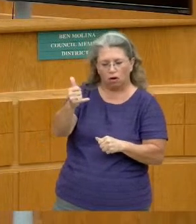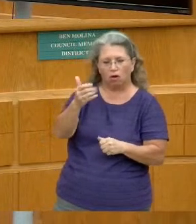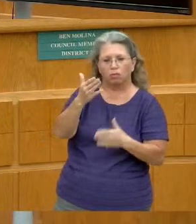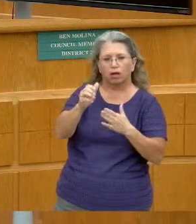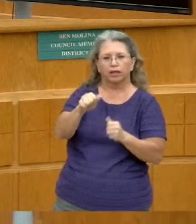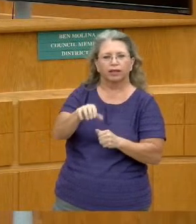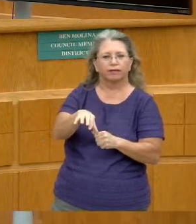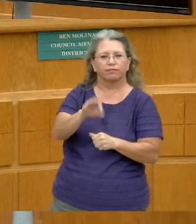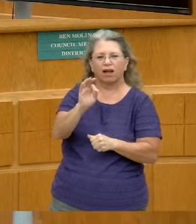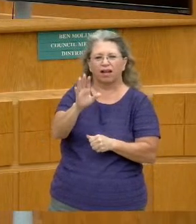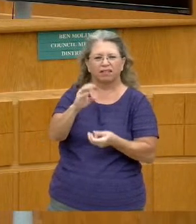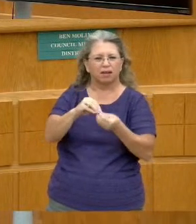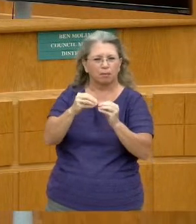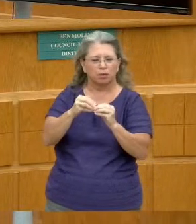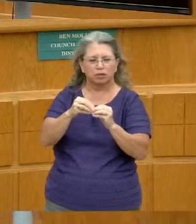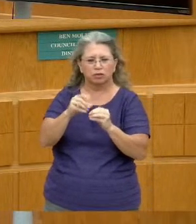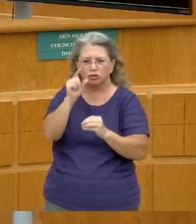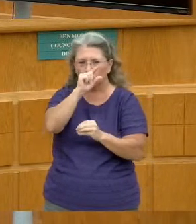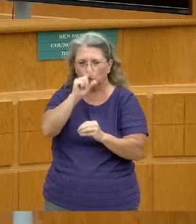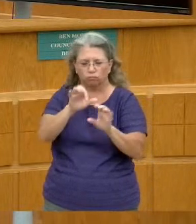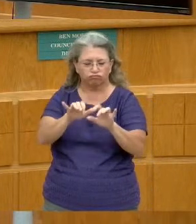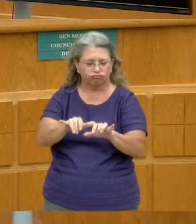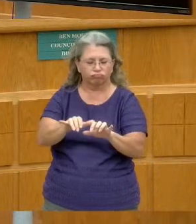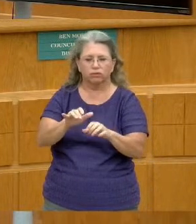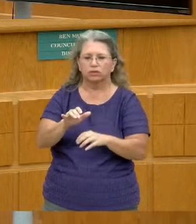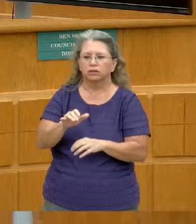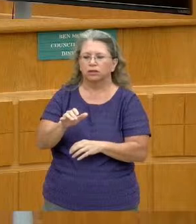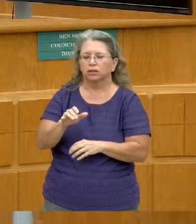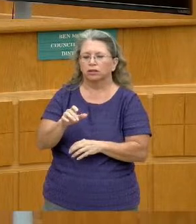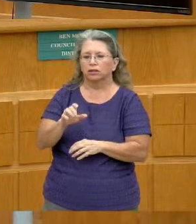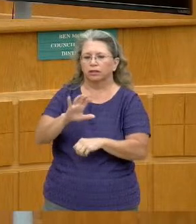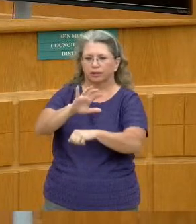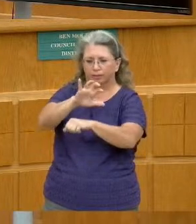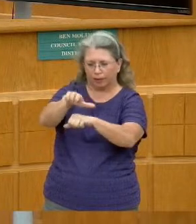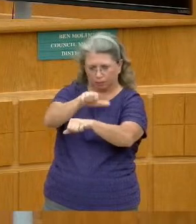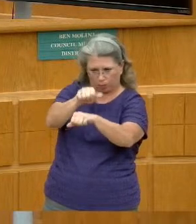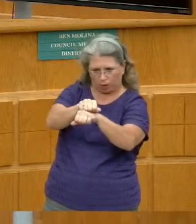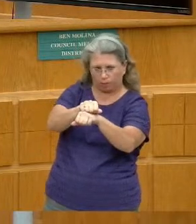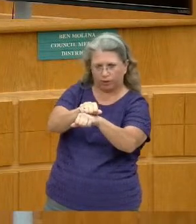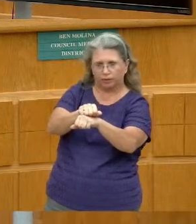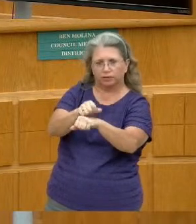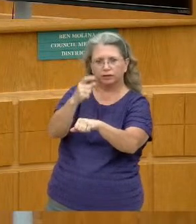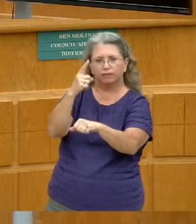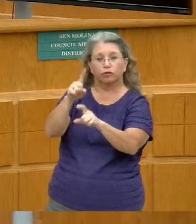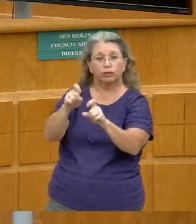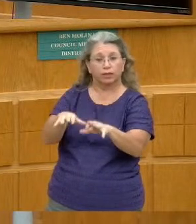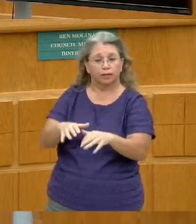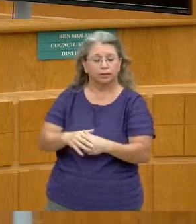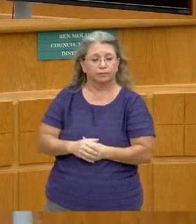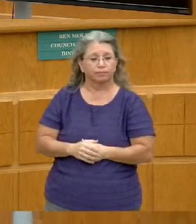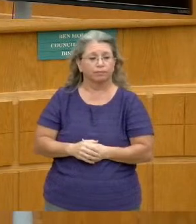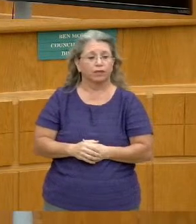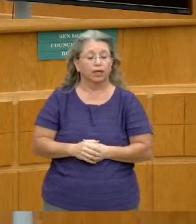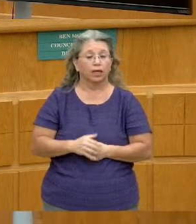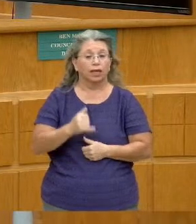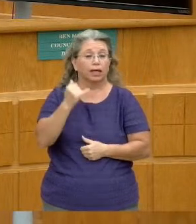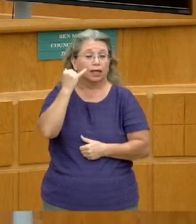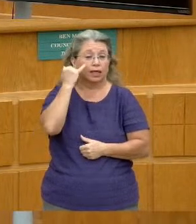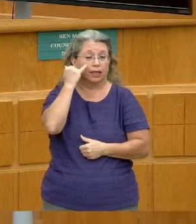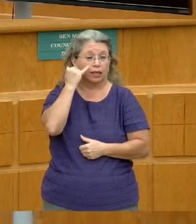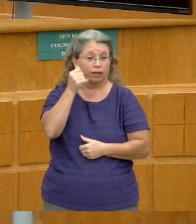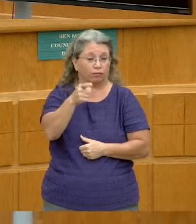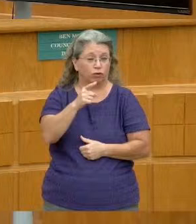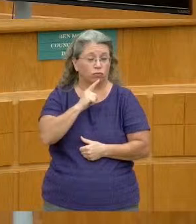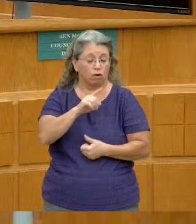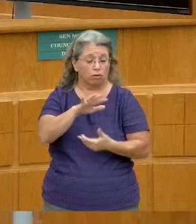just by their title and get an appointment set up if you want to get tested. If you were already scheduled for a